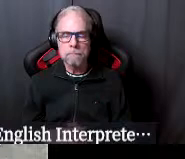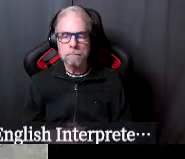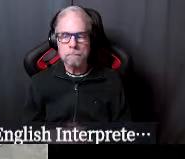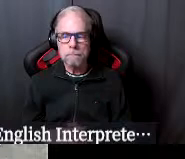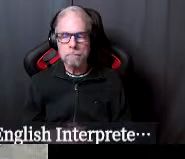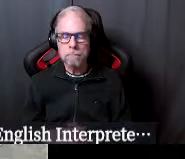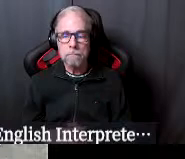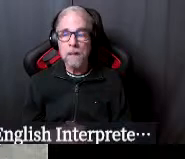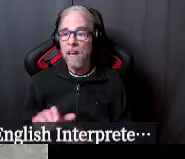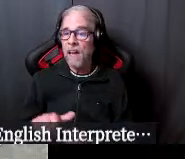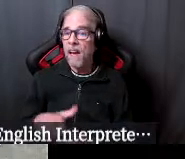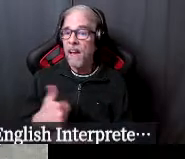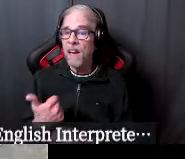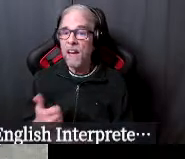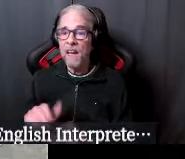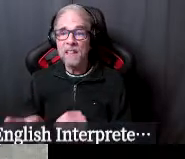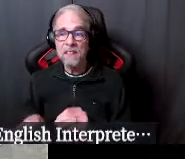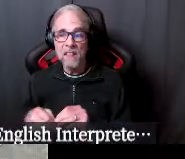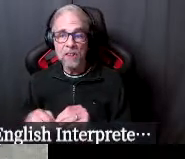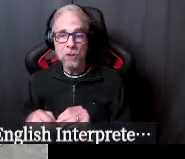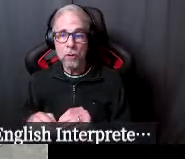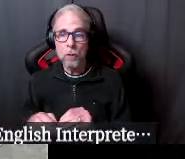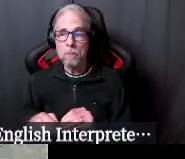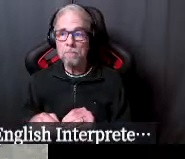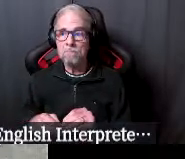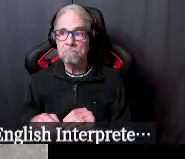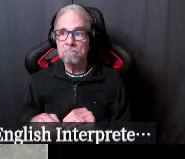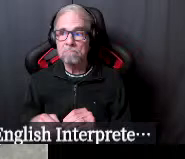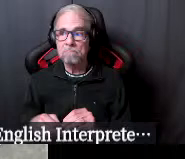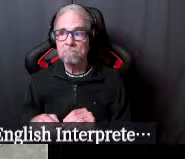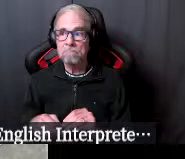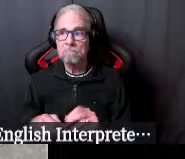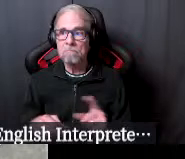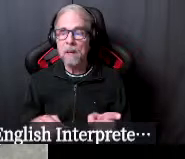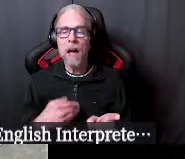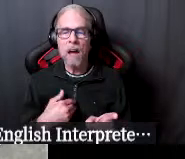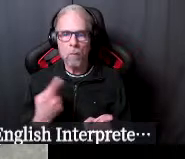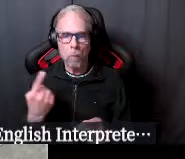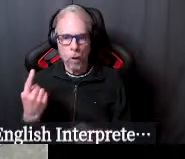Are there any additional? Oh, we have one.